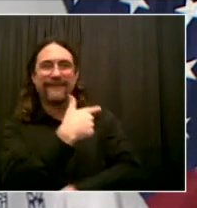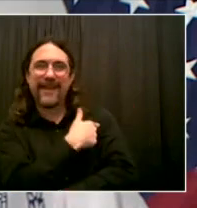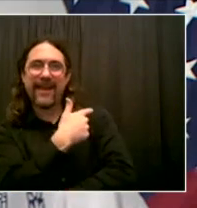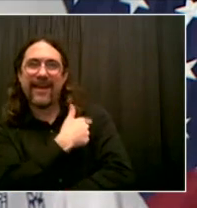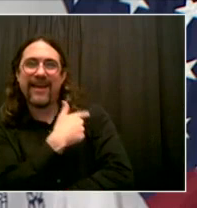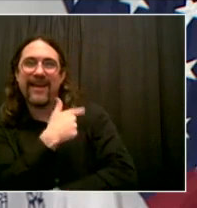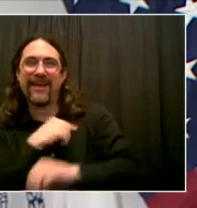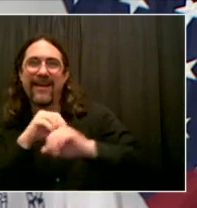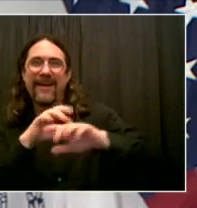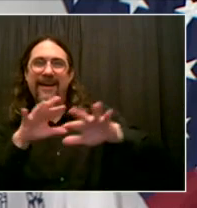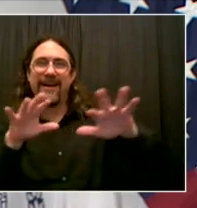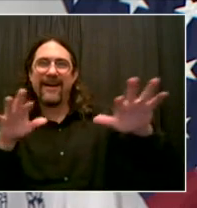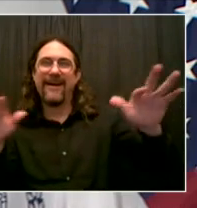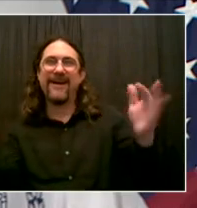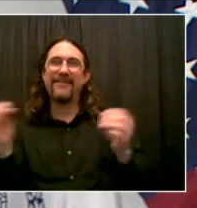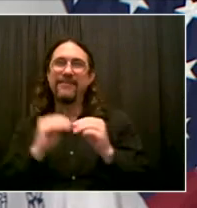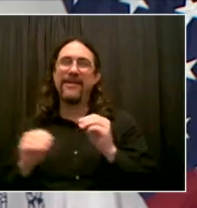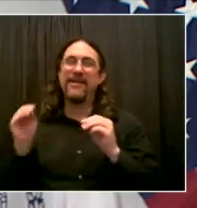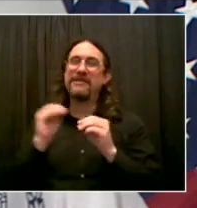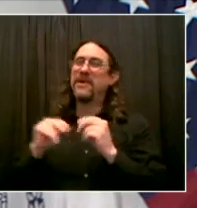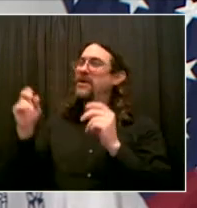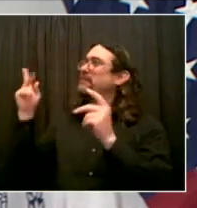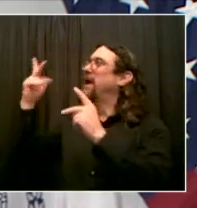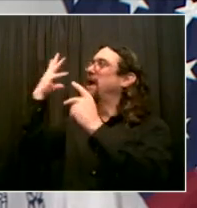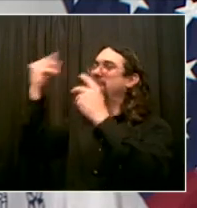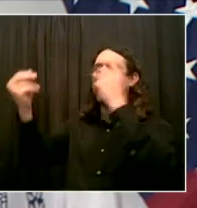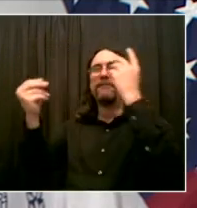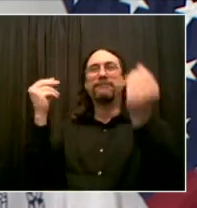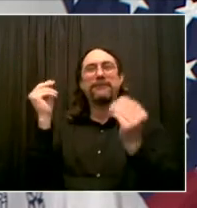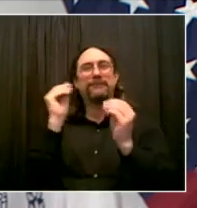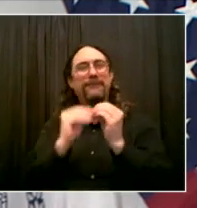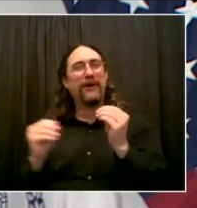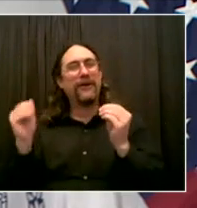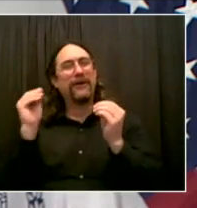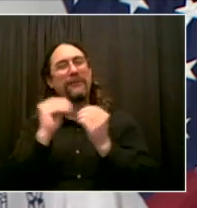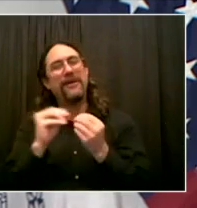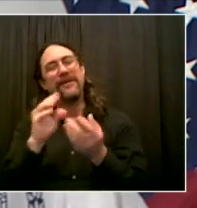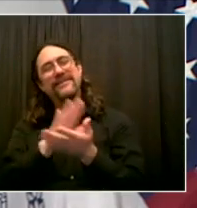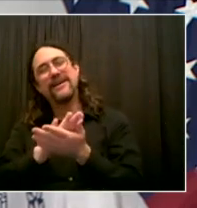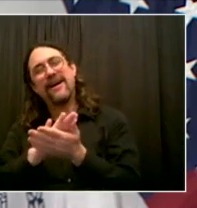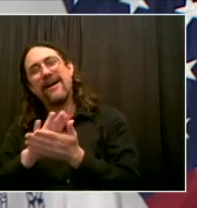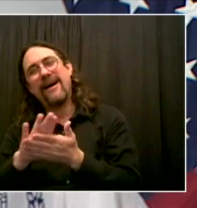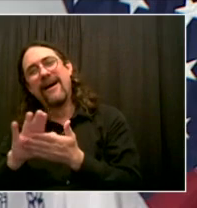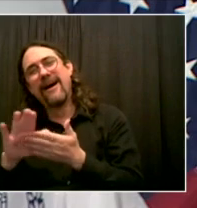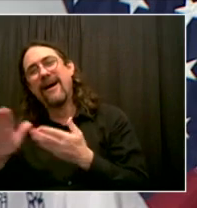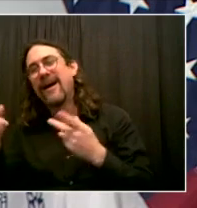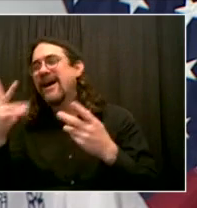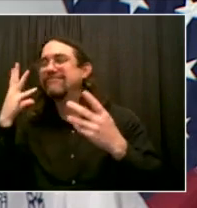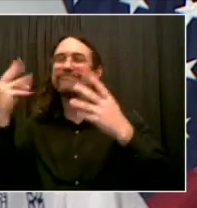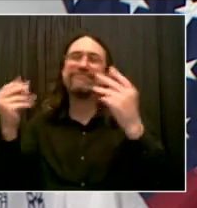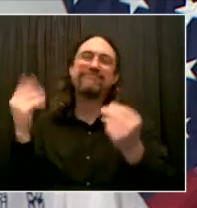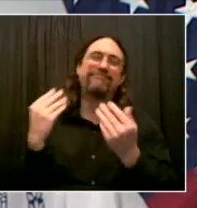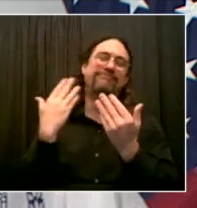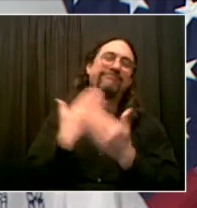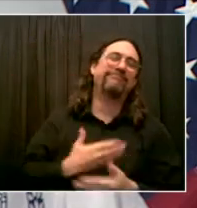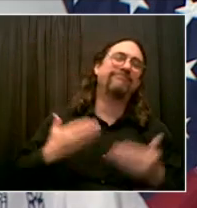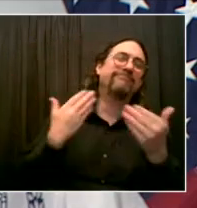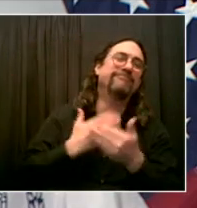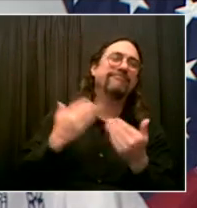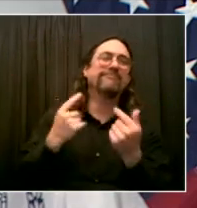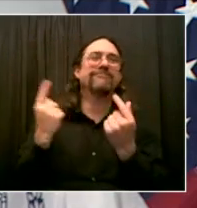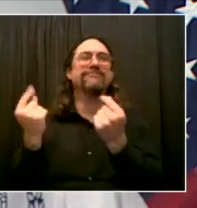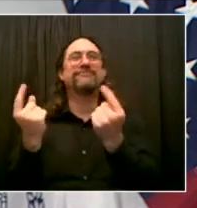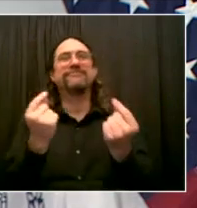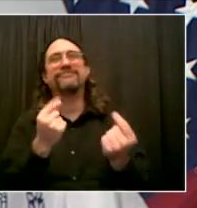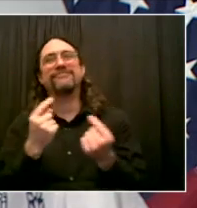about in this city. And one of the great things this weekend was the celebration of the 90th birthday of the Empire State Building. And this